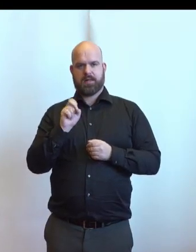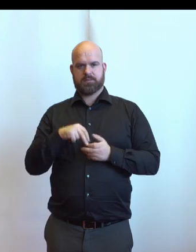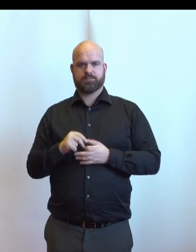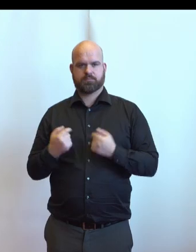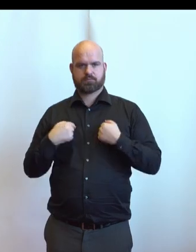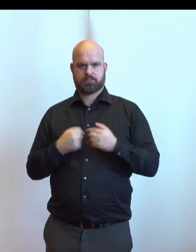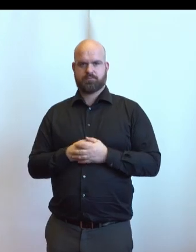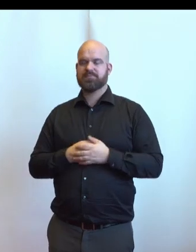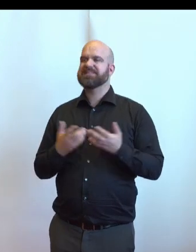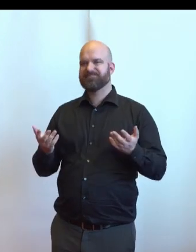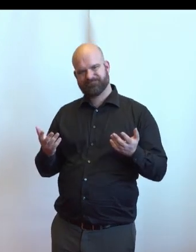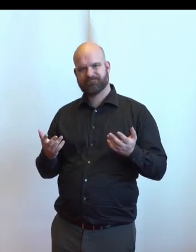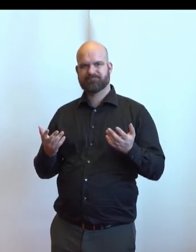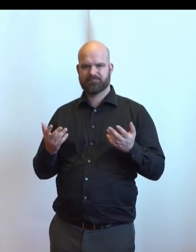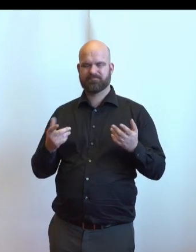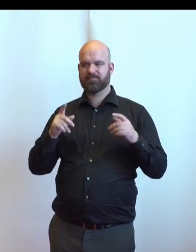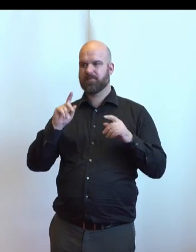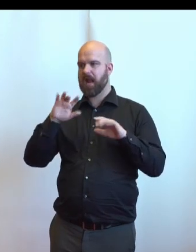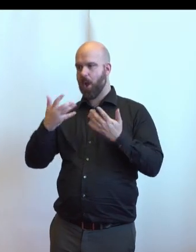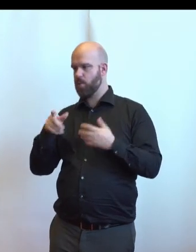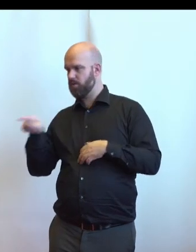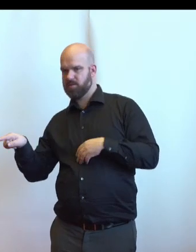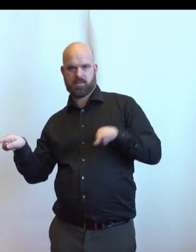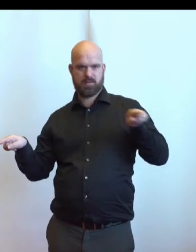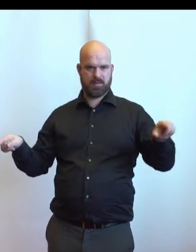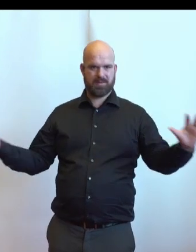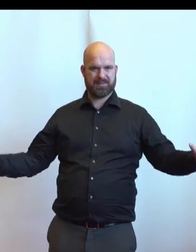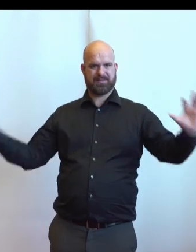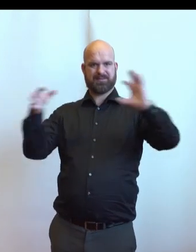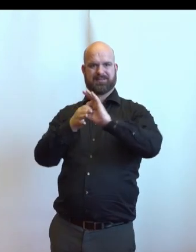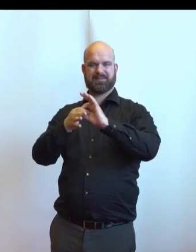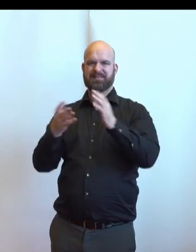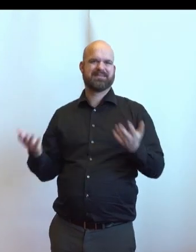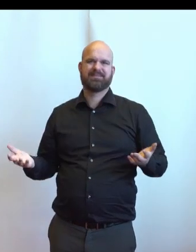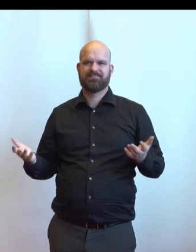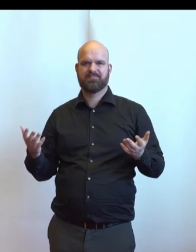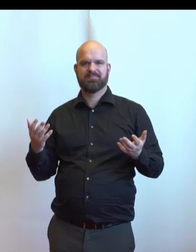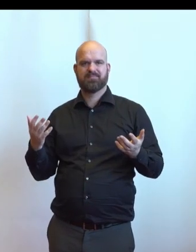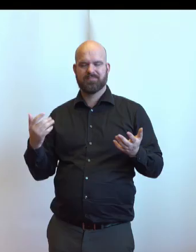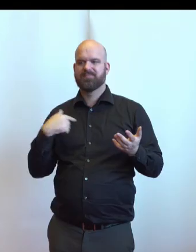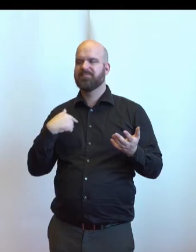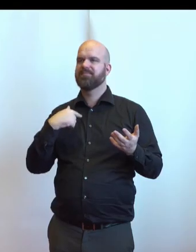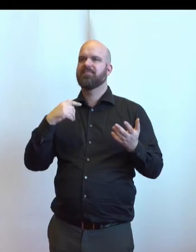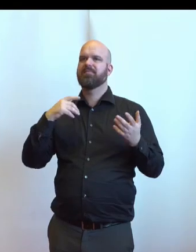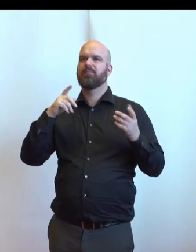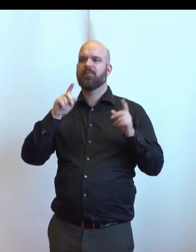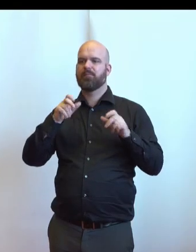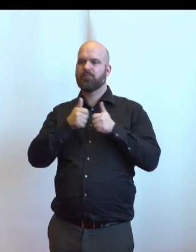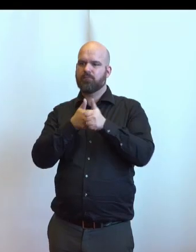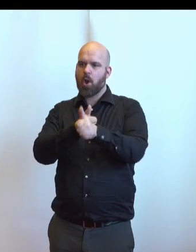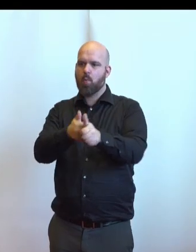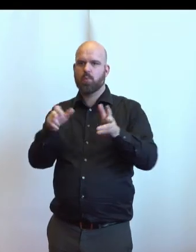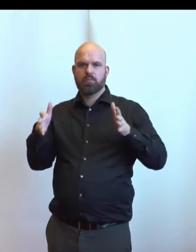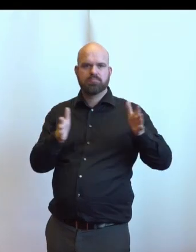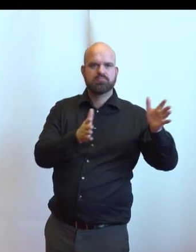in dynamic matrix organizations where it's a moving feast. So IT systems are never